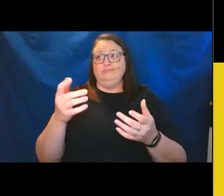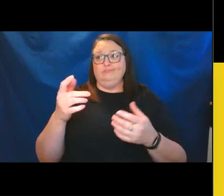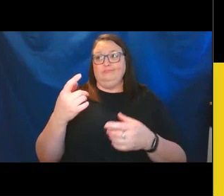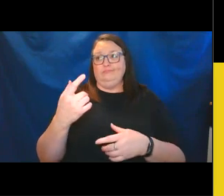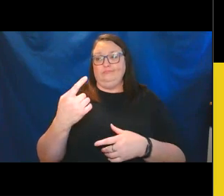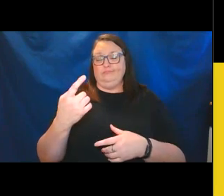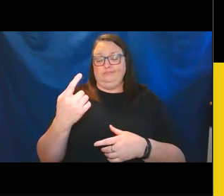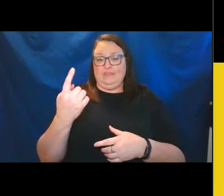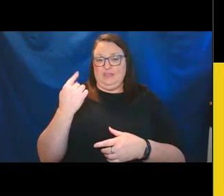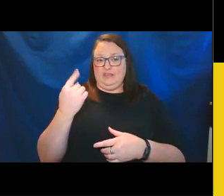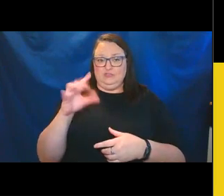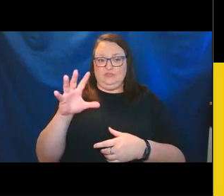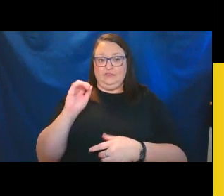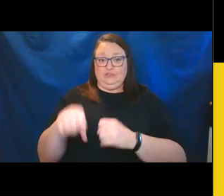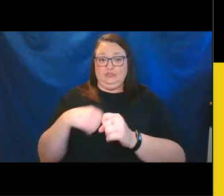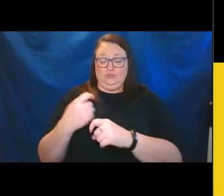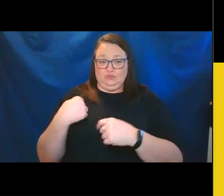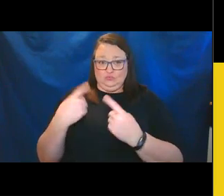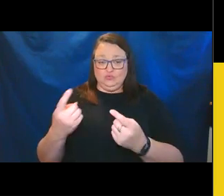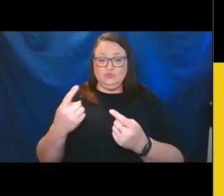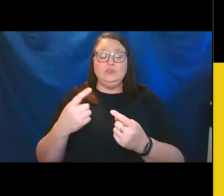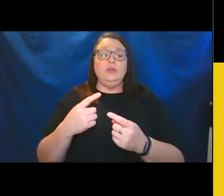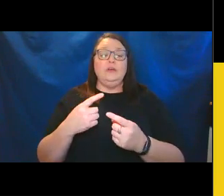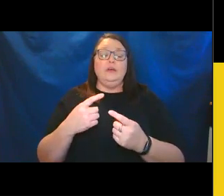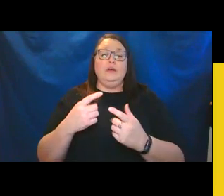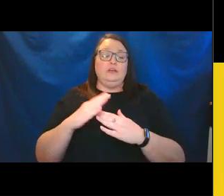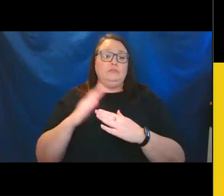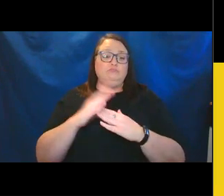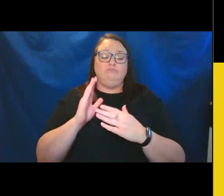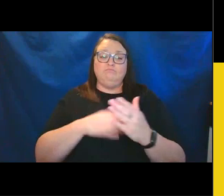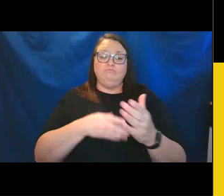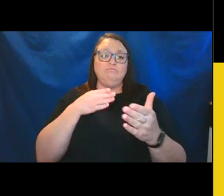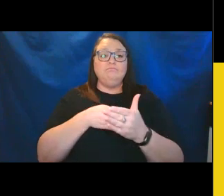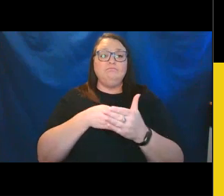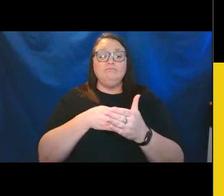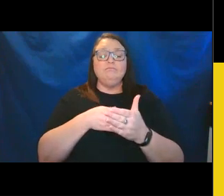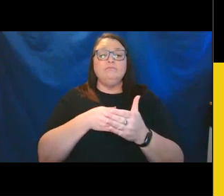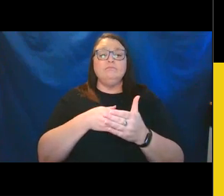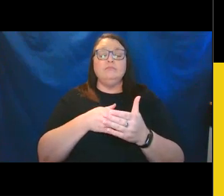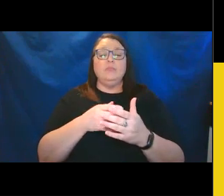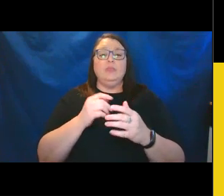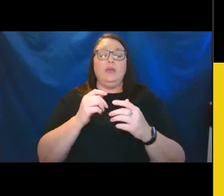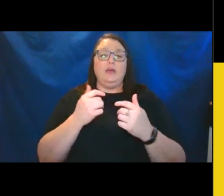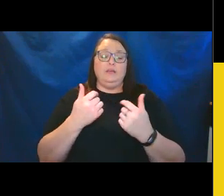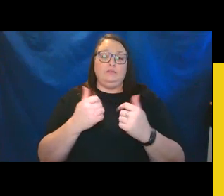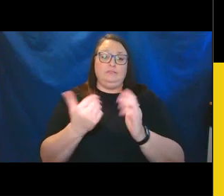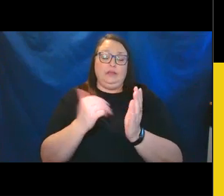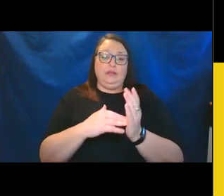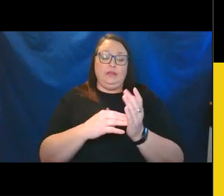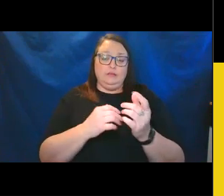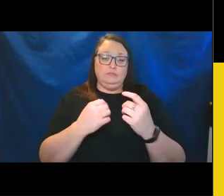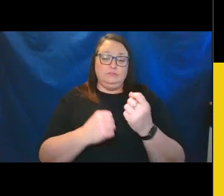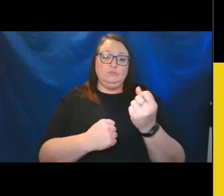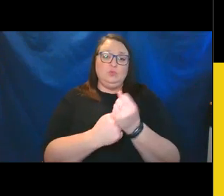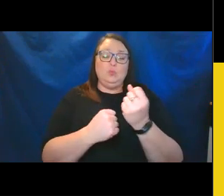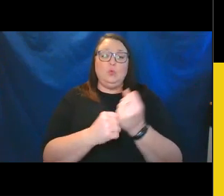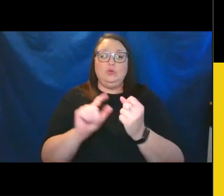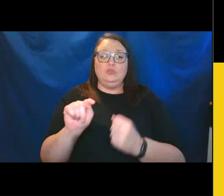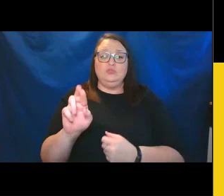year, is a landmark lawsuit which reaffirmed treaty fishing rights after decades of